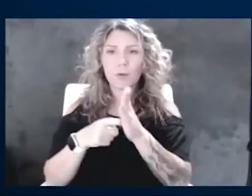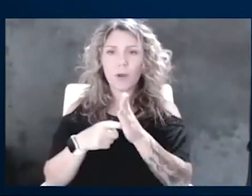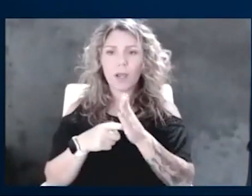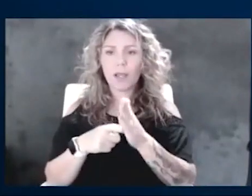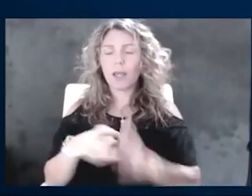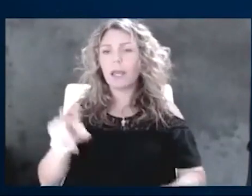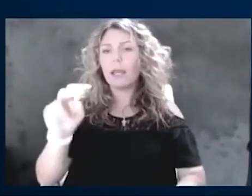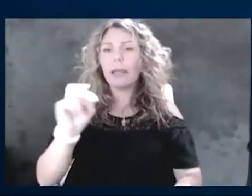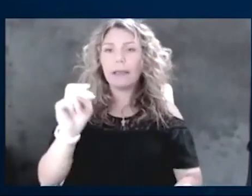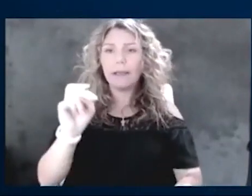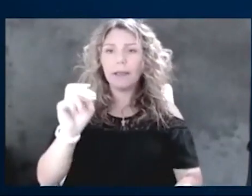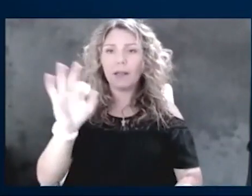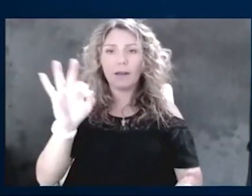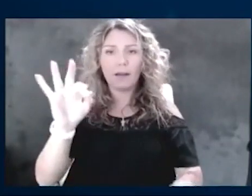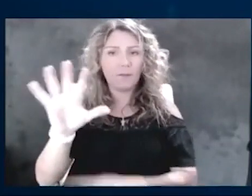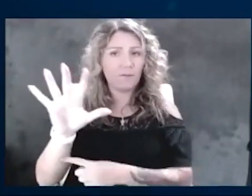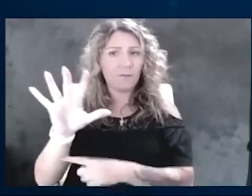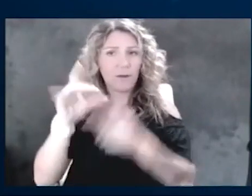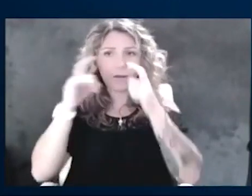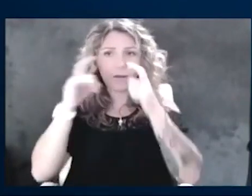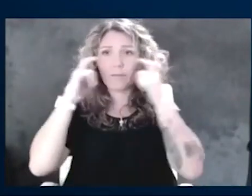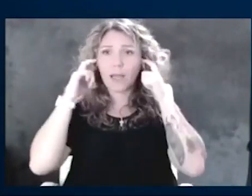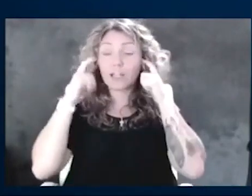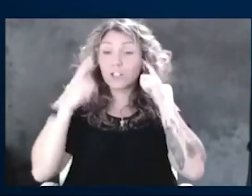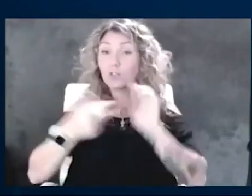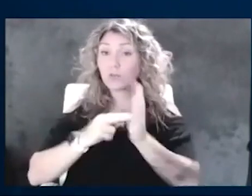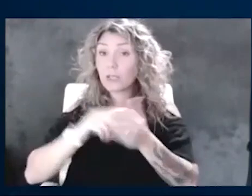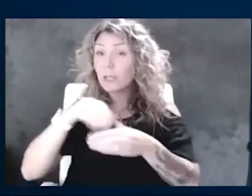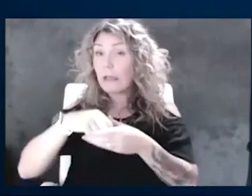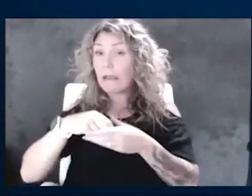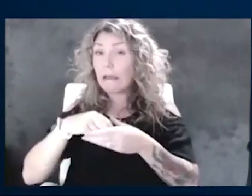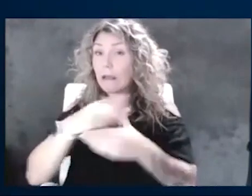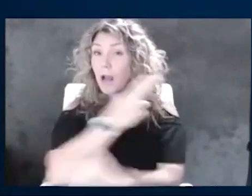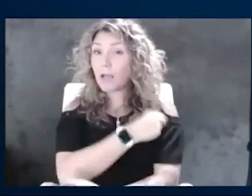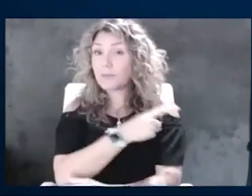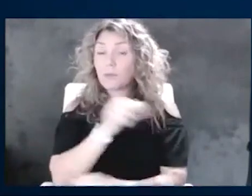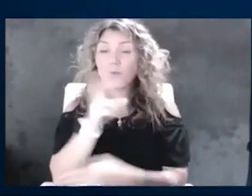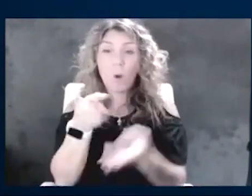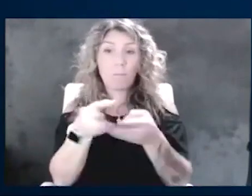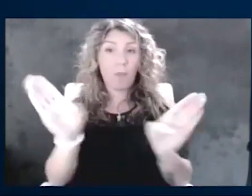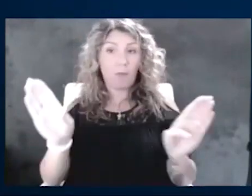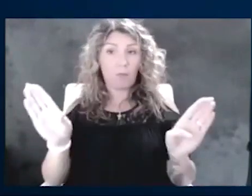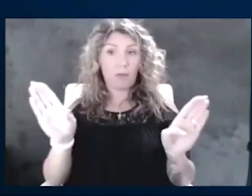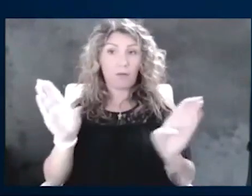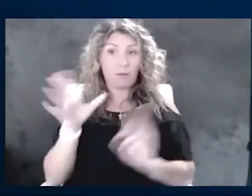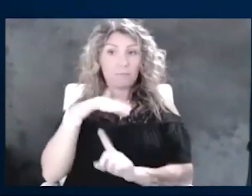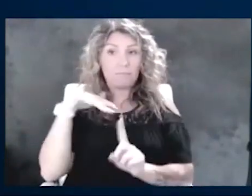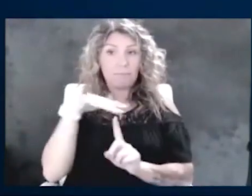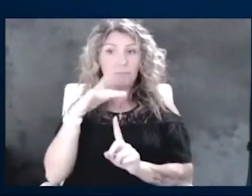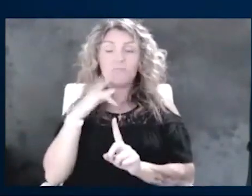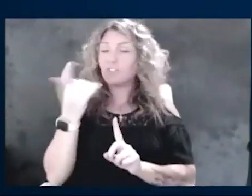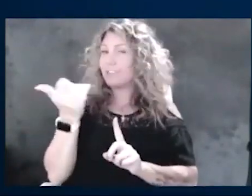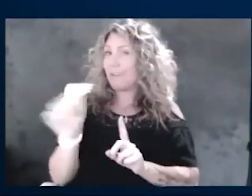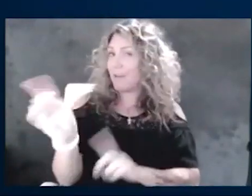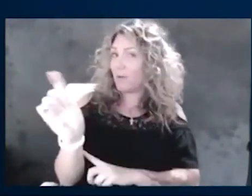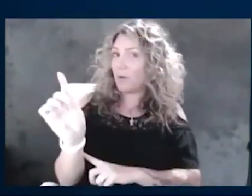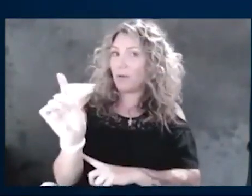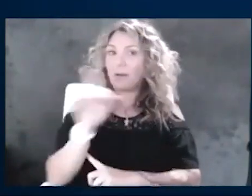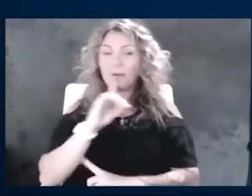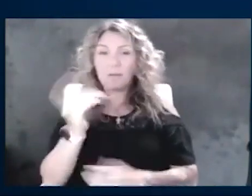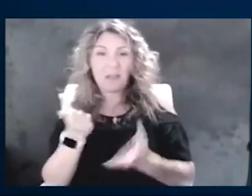masks? Ooh, you mean in the hospitals or in public settings? Just I don't think anywhere. We need it. Yeah. Let me ask our team. What do you